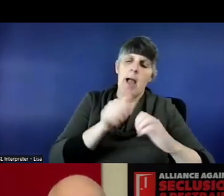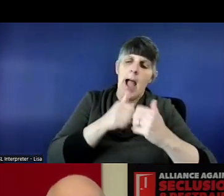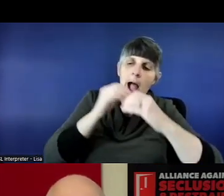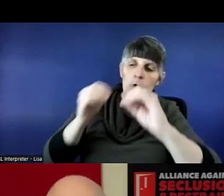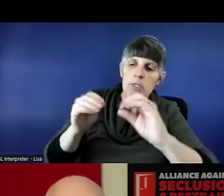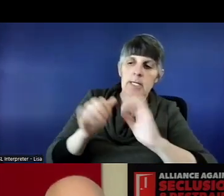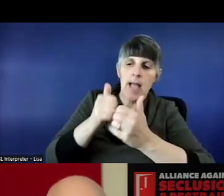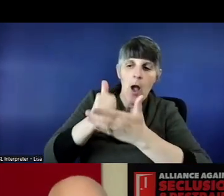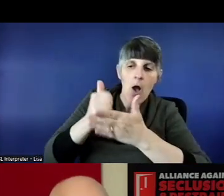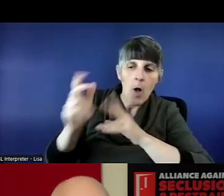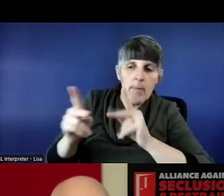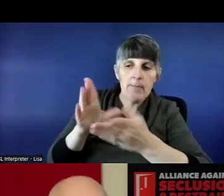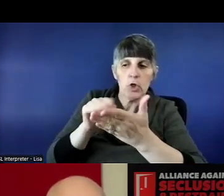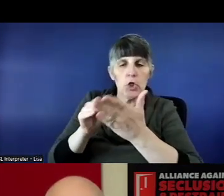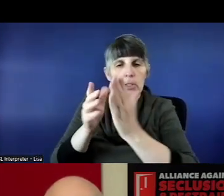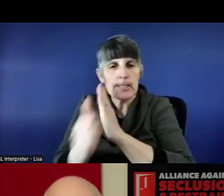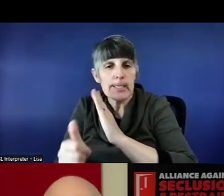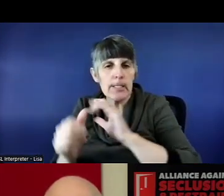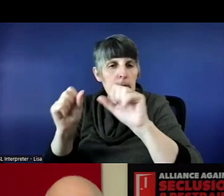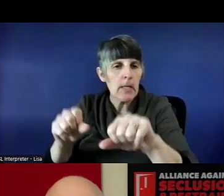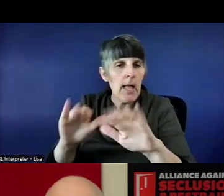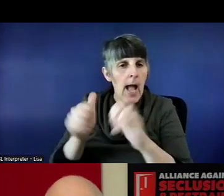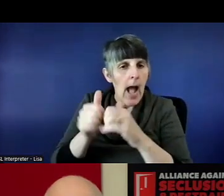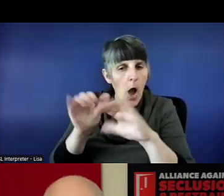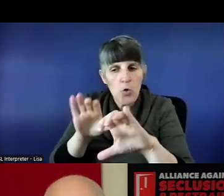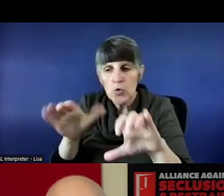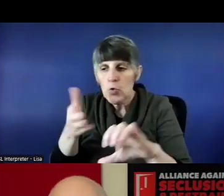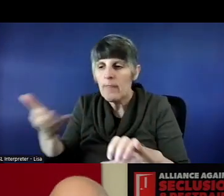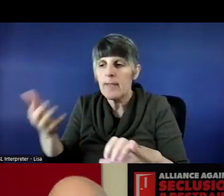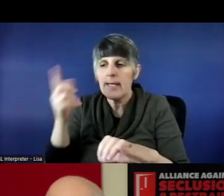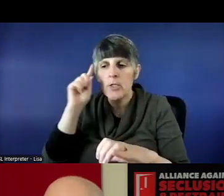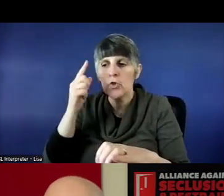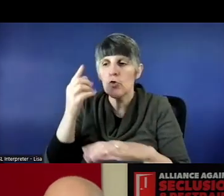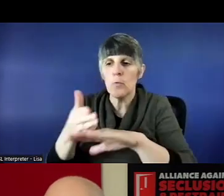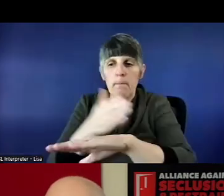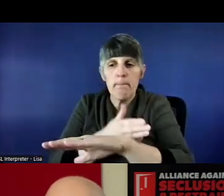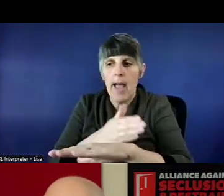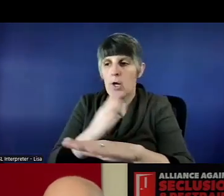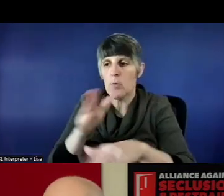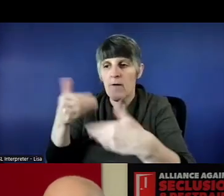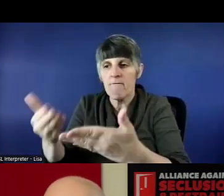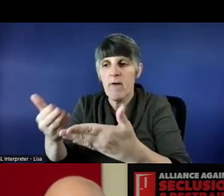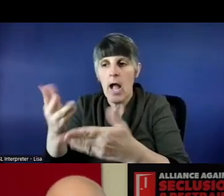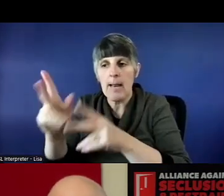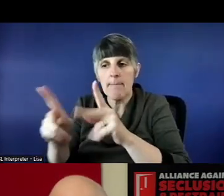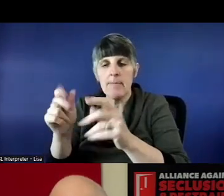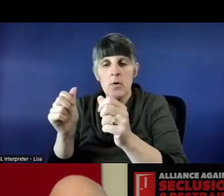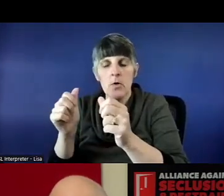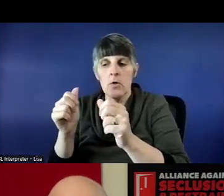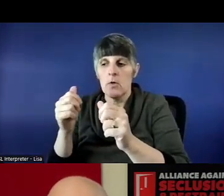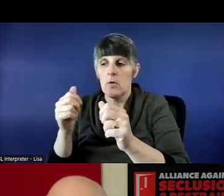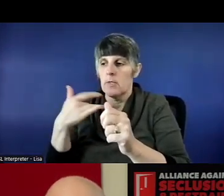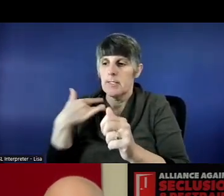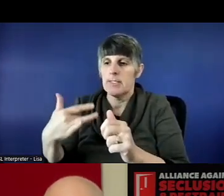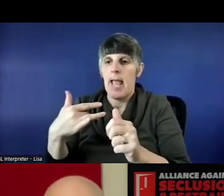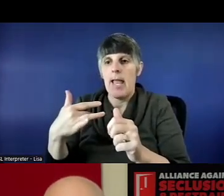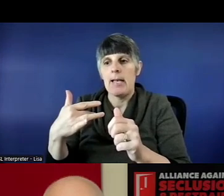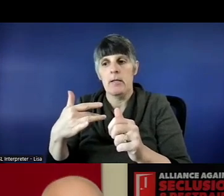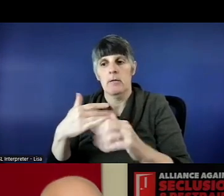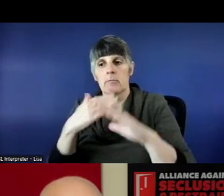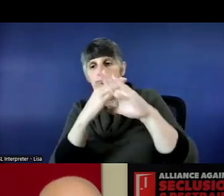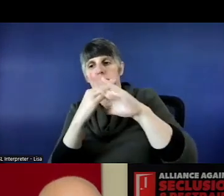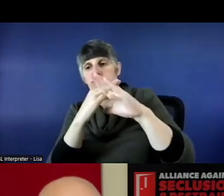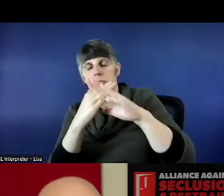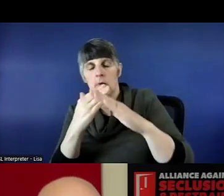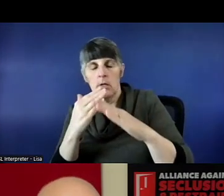people learn skills and ability? How do we do things to better equip individuals that are often, on the other side of having a